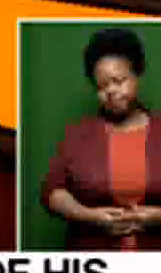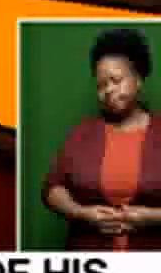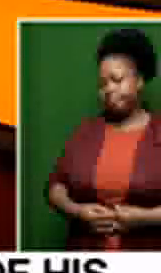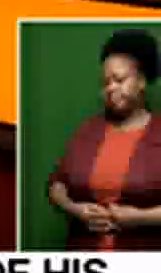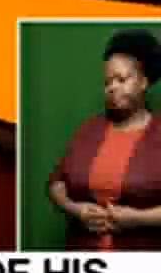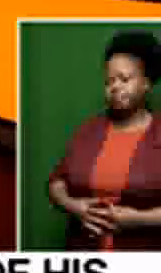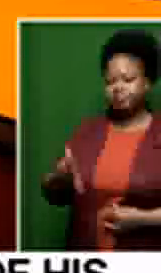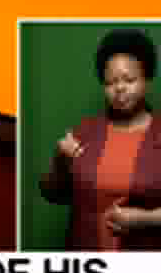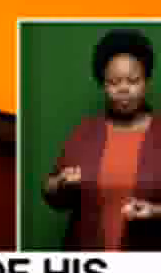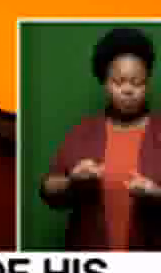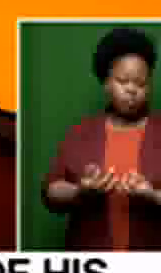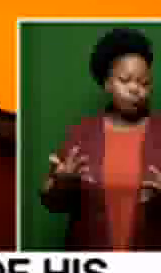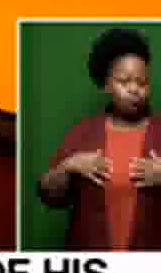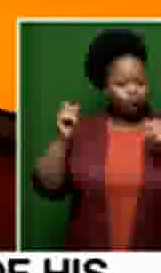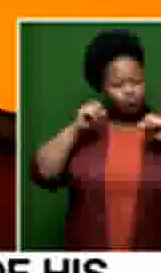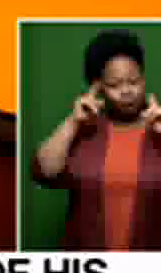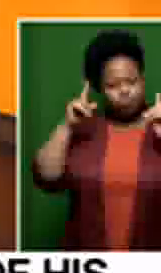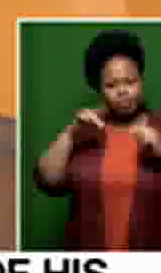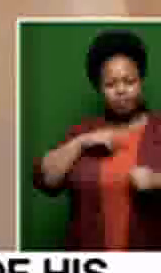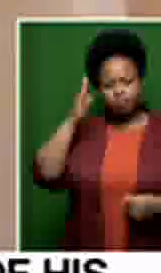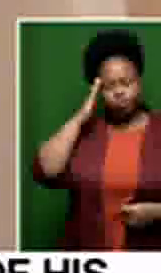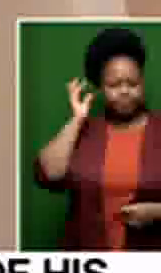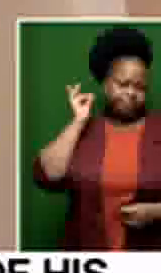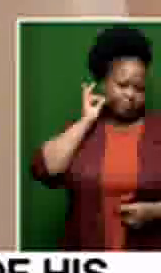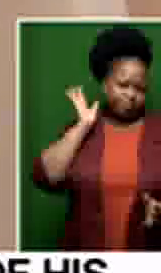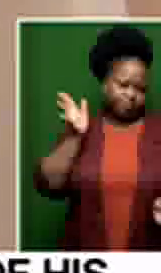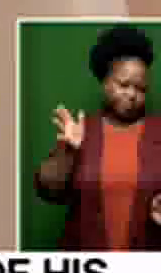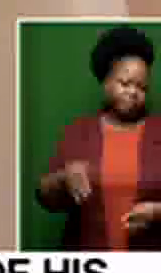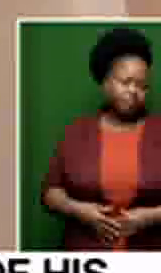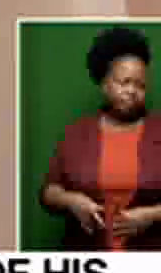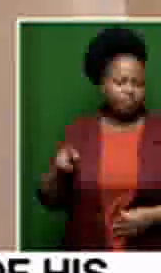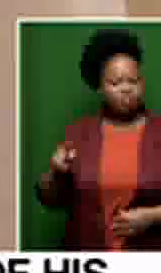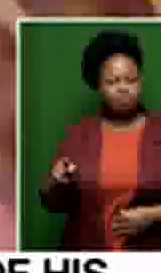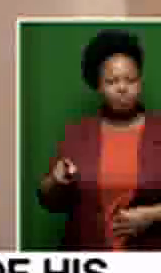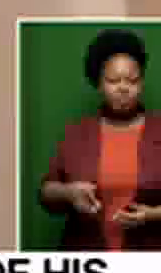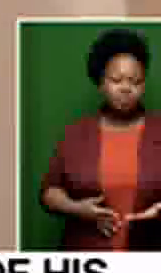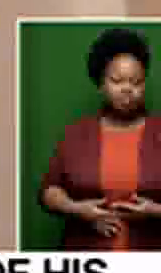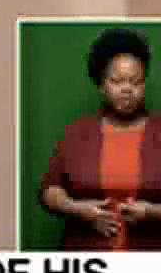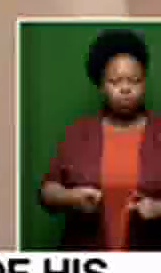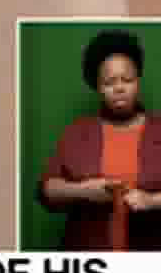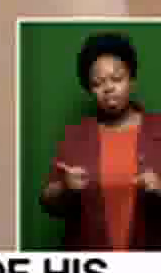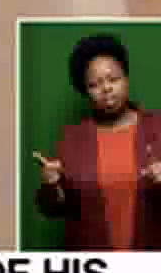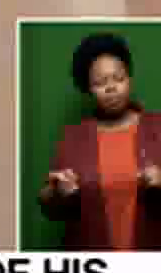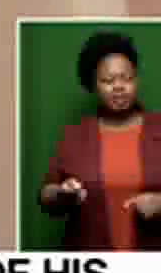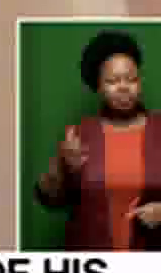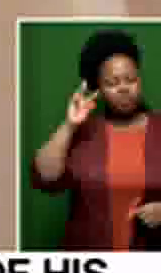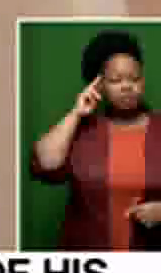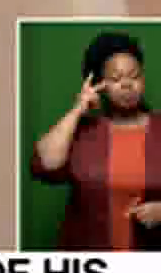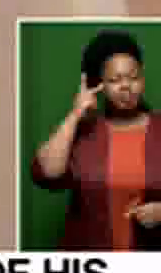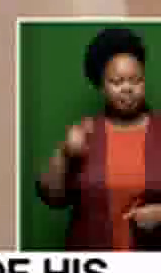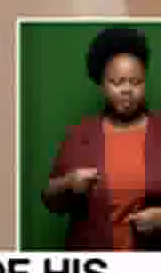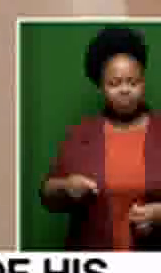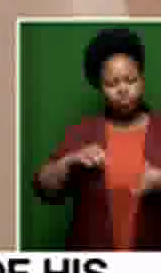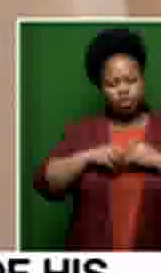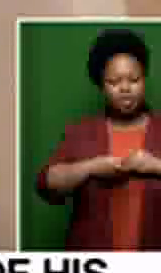So there's quite a bit of surprises, but as you heard, this mixtape was kind of a detour. So I'm gonna have to